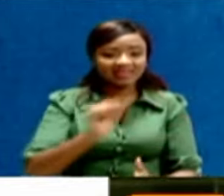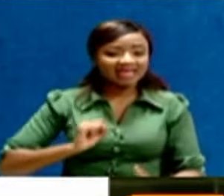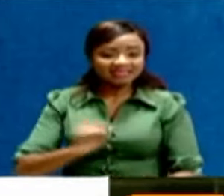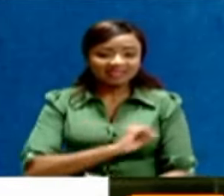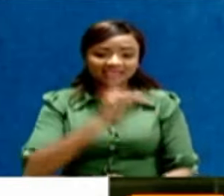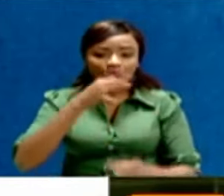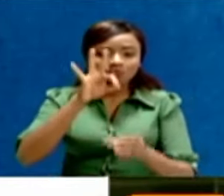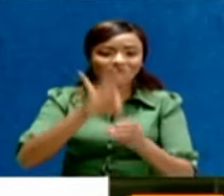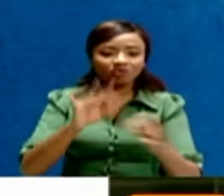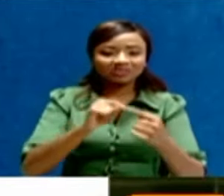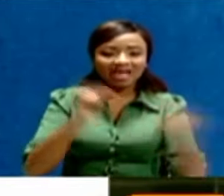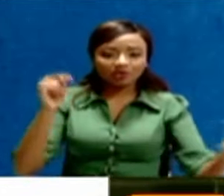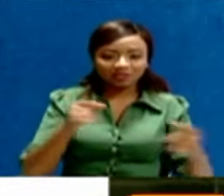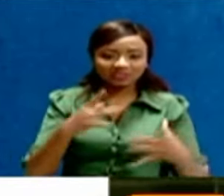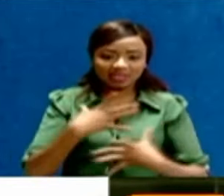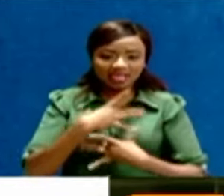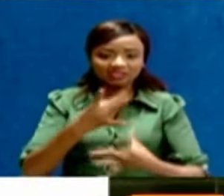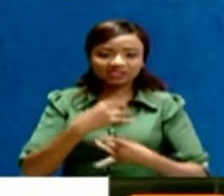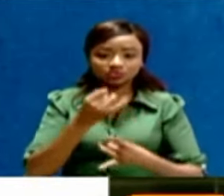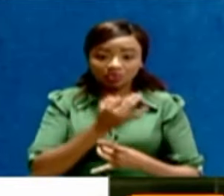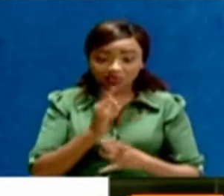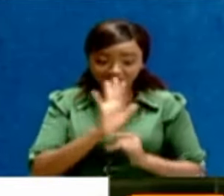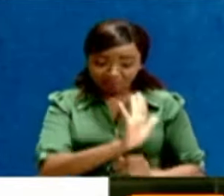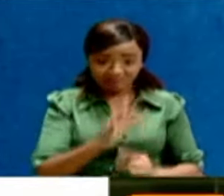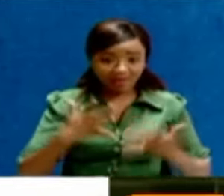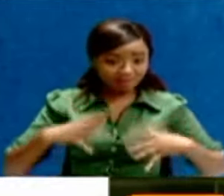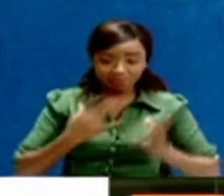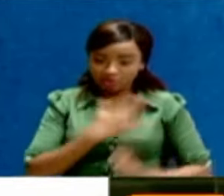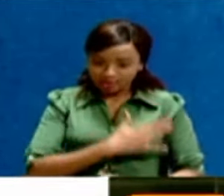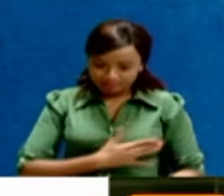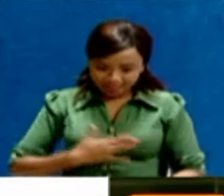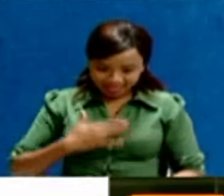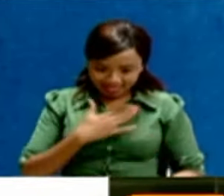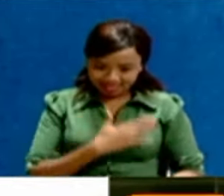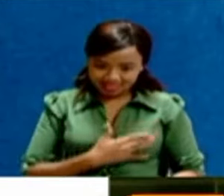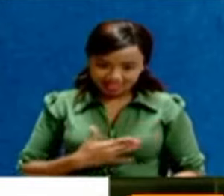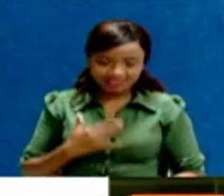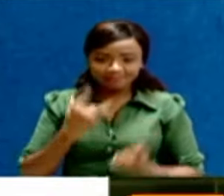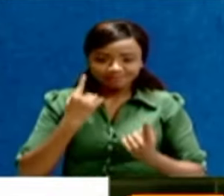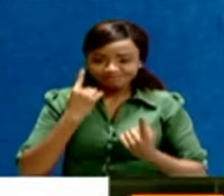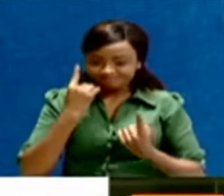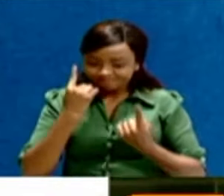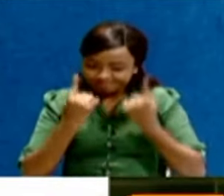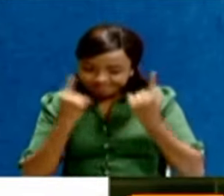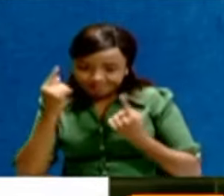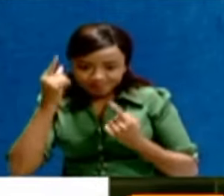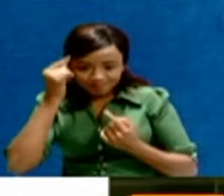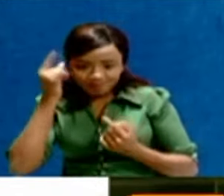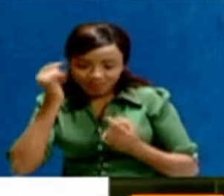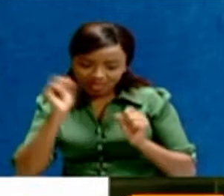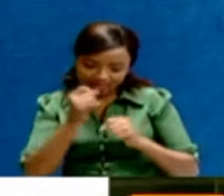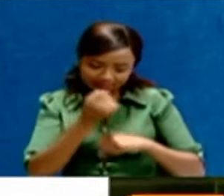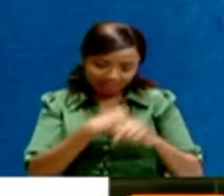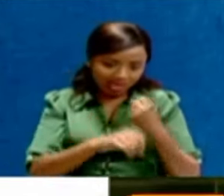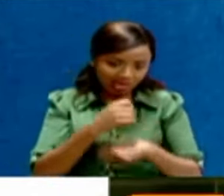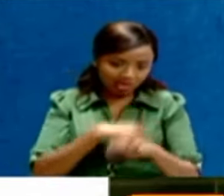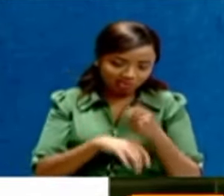voted against the interests of their people to take note and maybe to consider taking remedial action